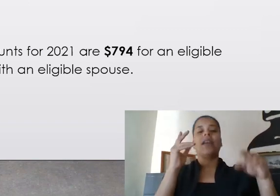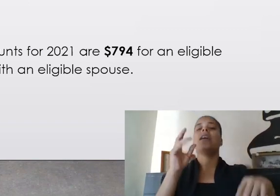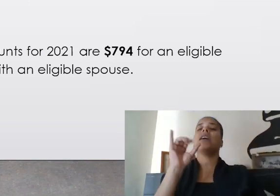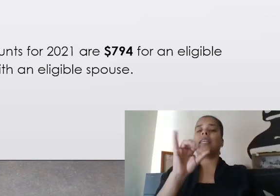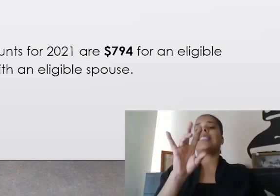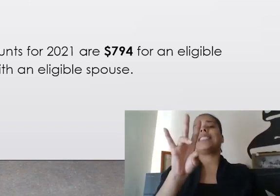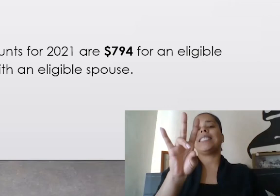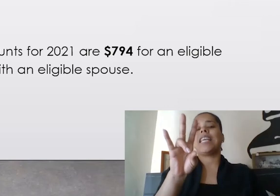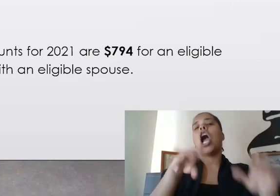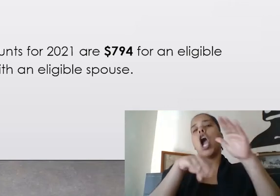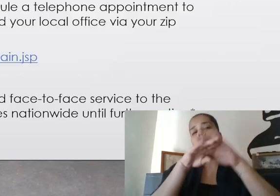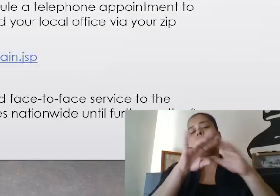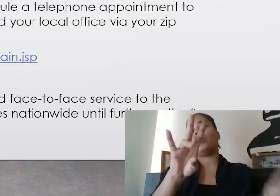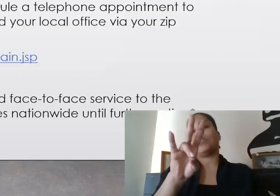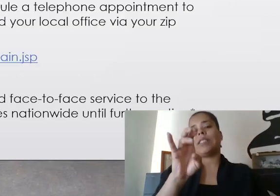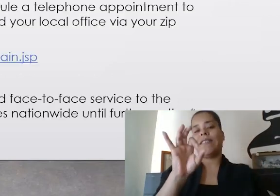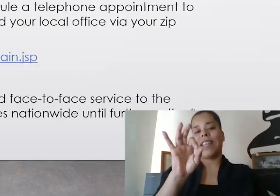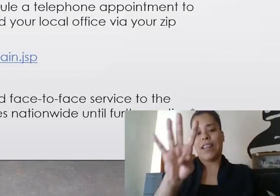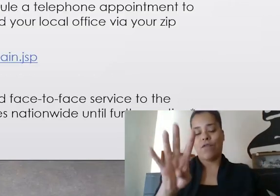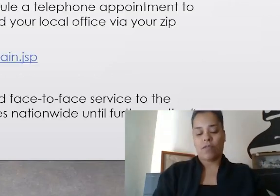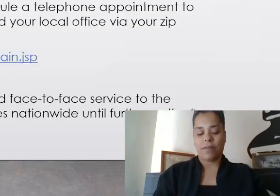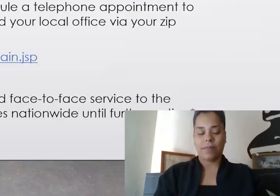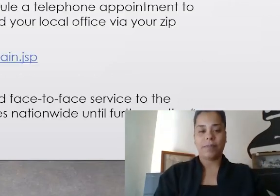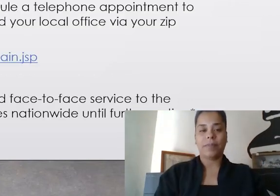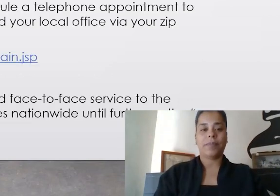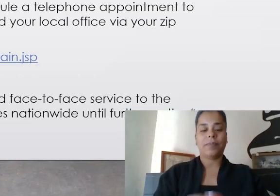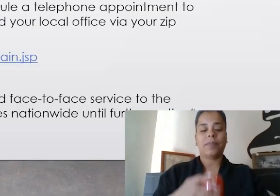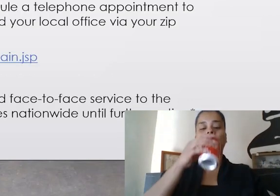or up to $794.